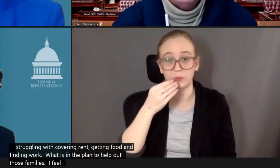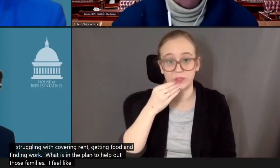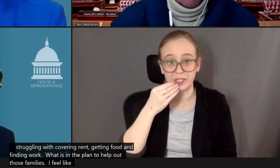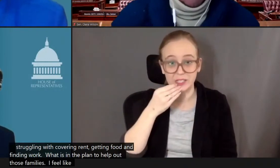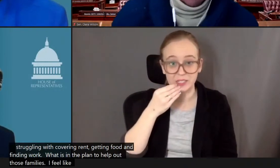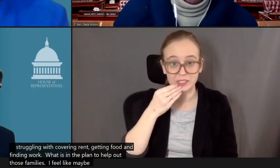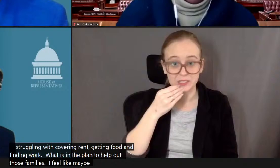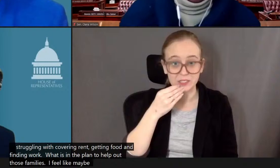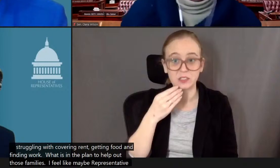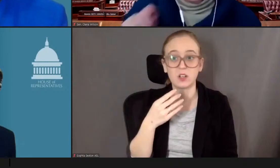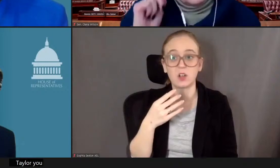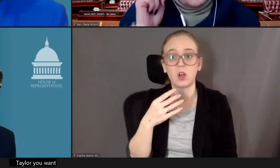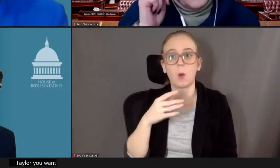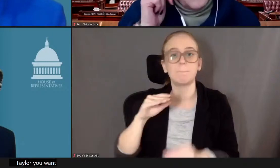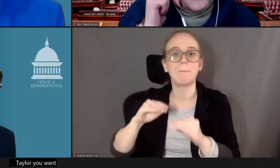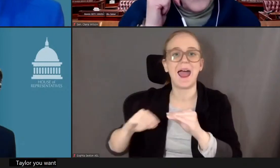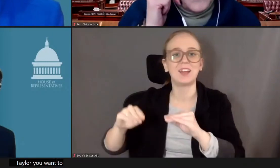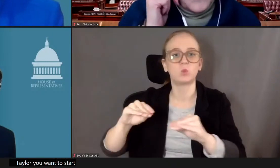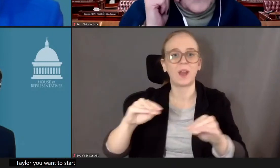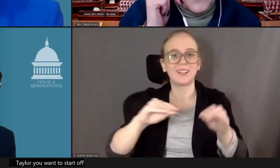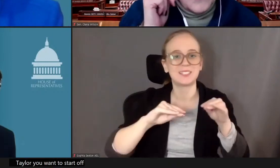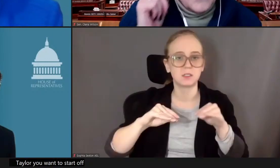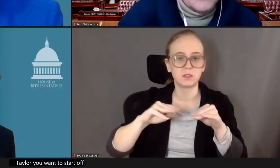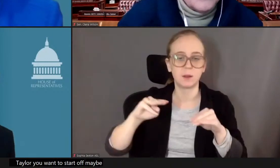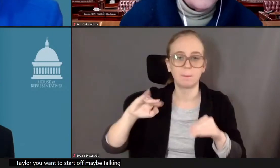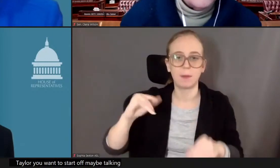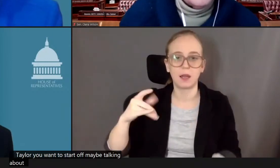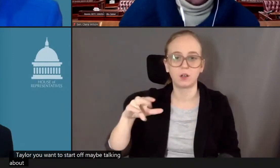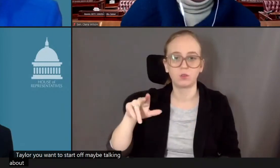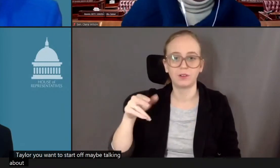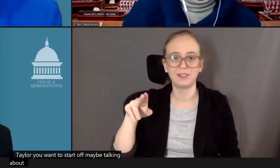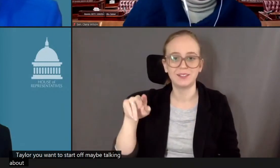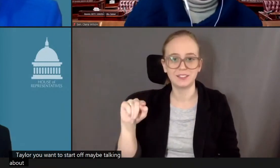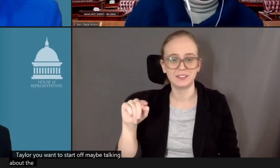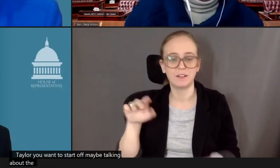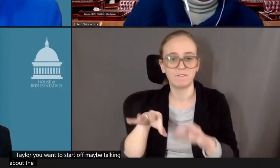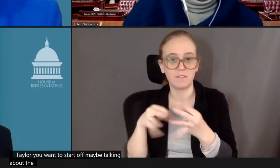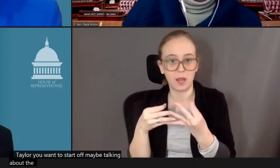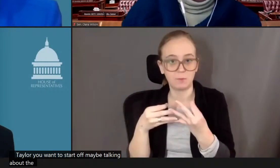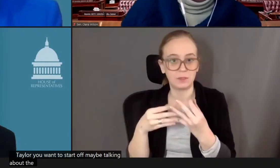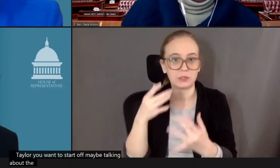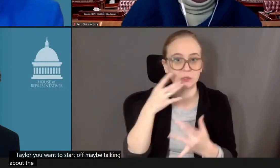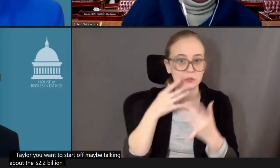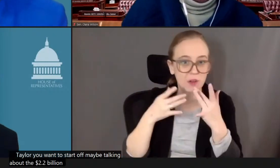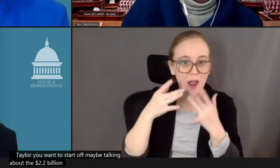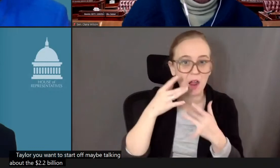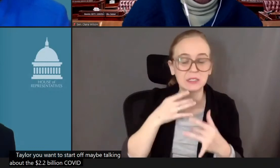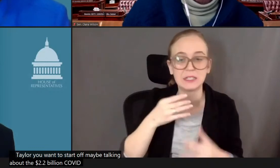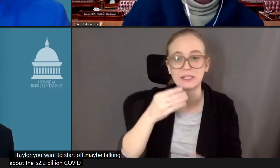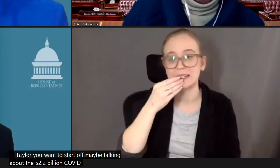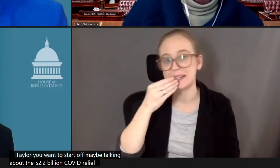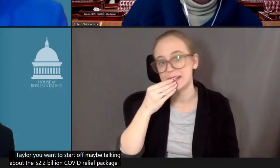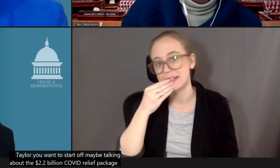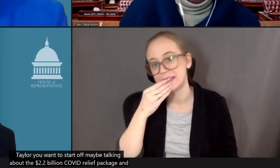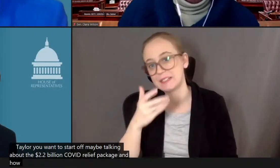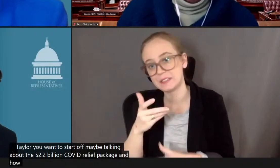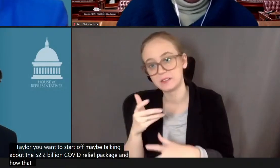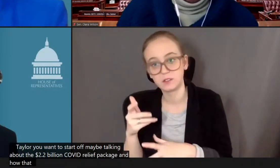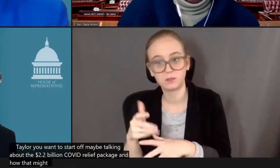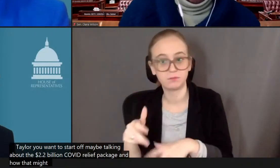start off maybe talking about the $2.2 billion COVID relief package and how that might help some of those